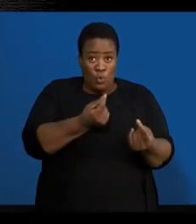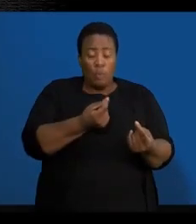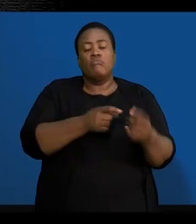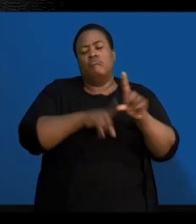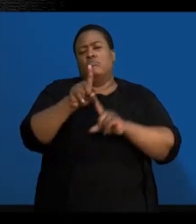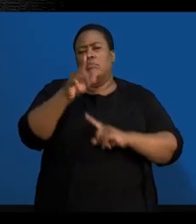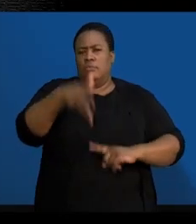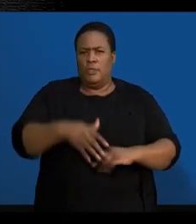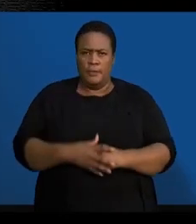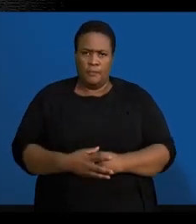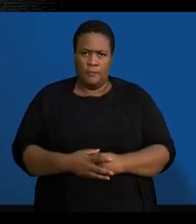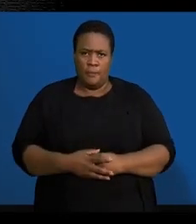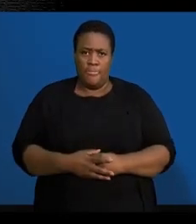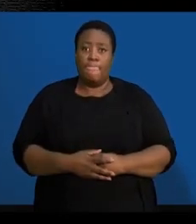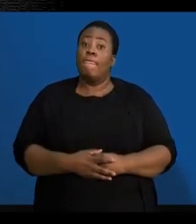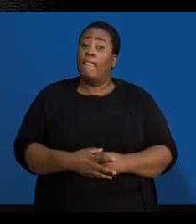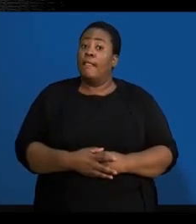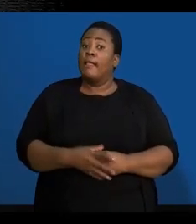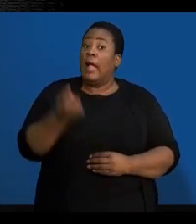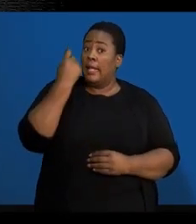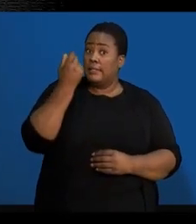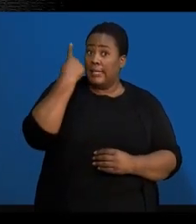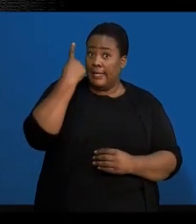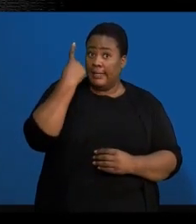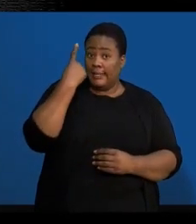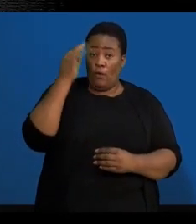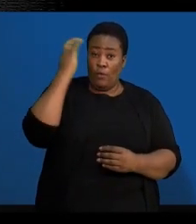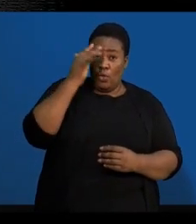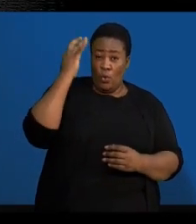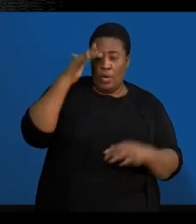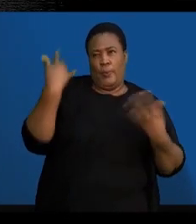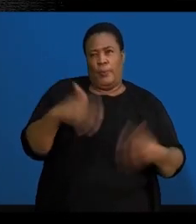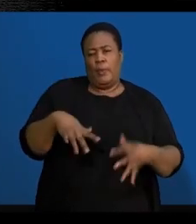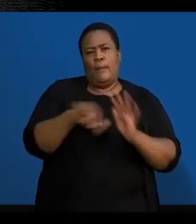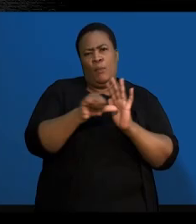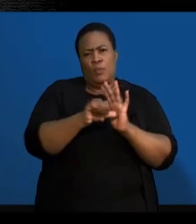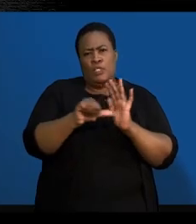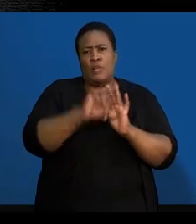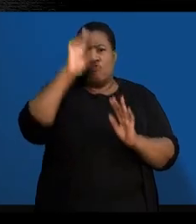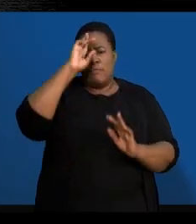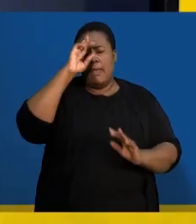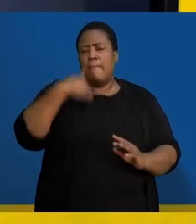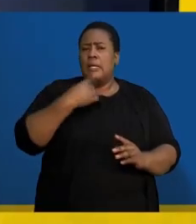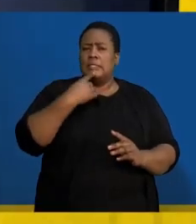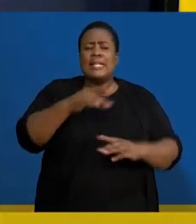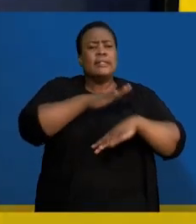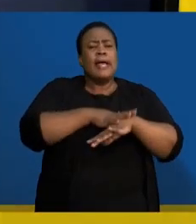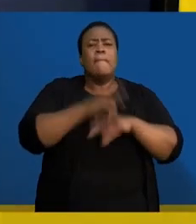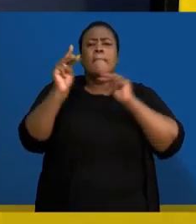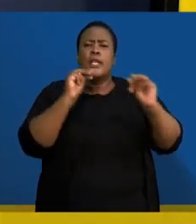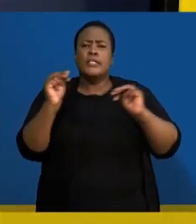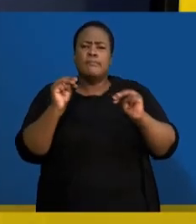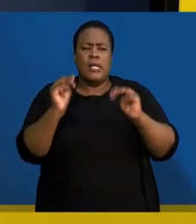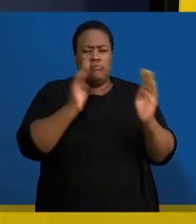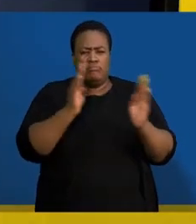and then the understanding of content is also very, very important. So remember I told you guys about time management as well,